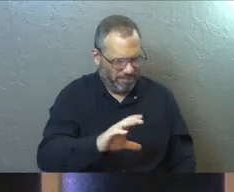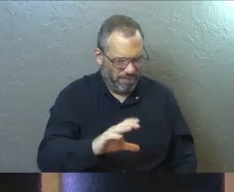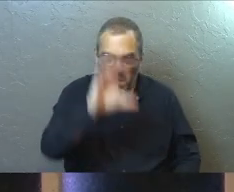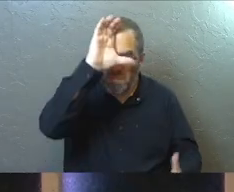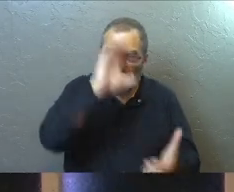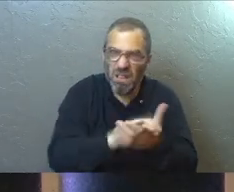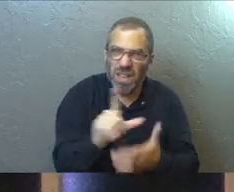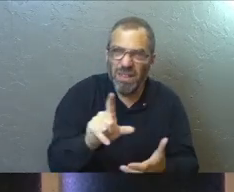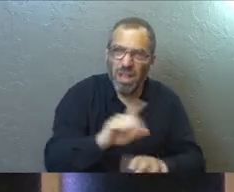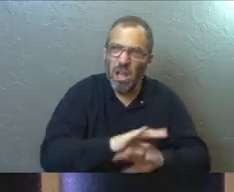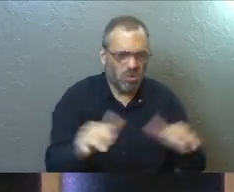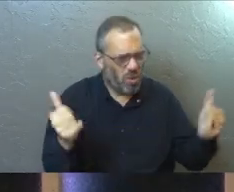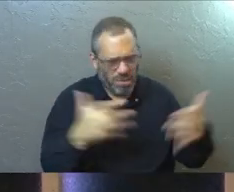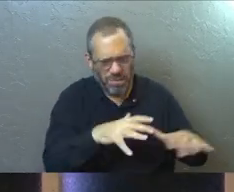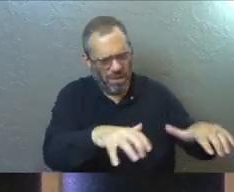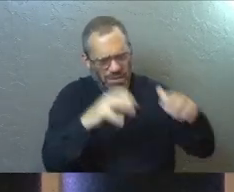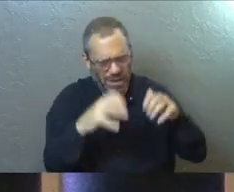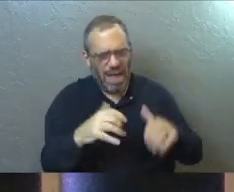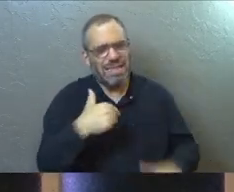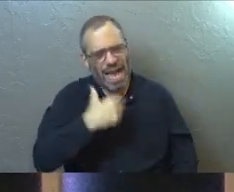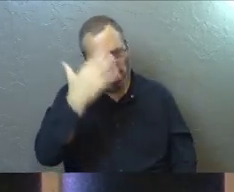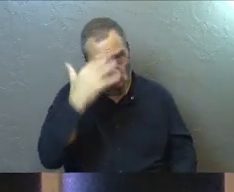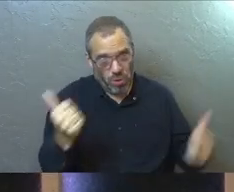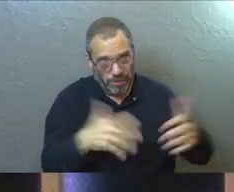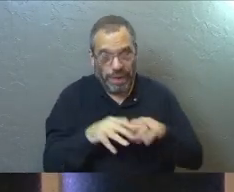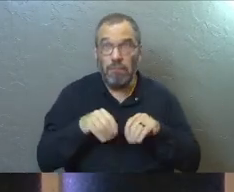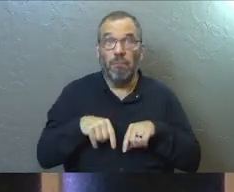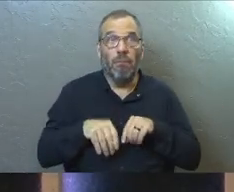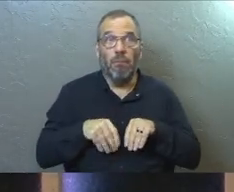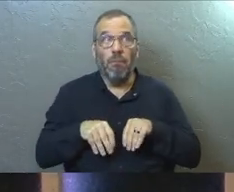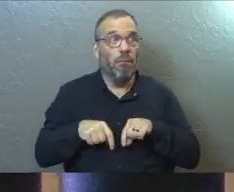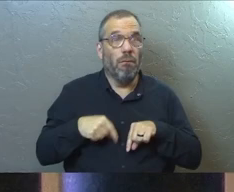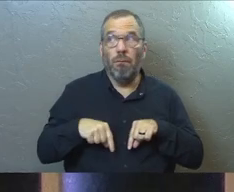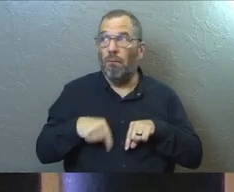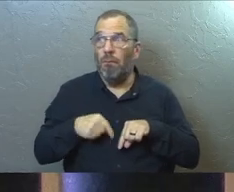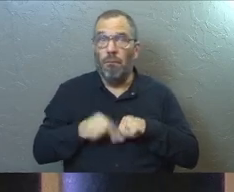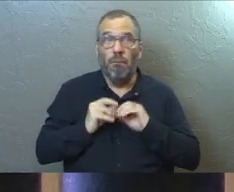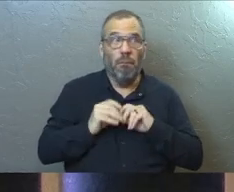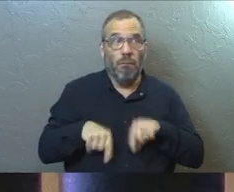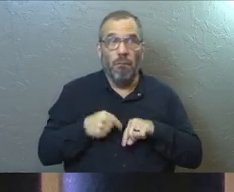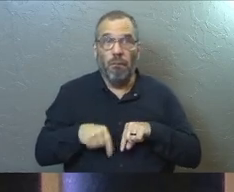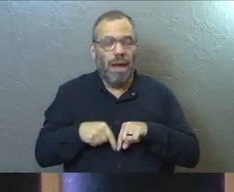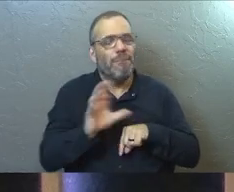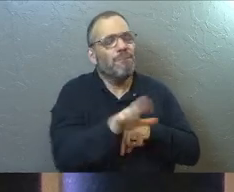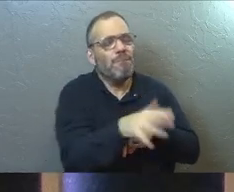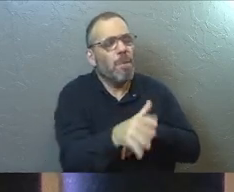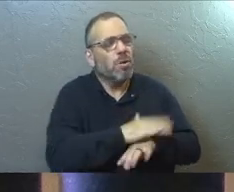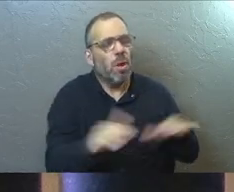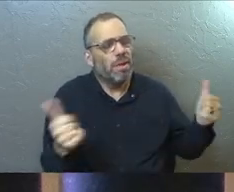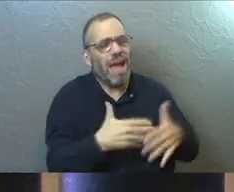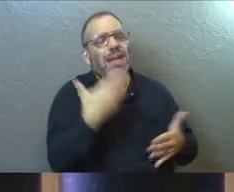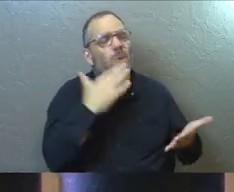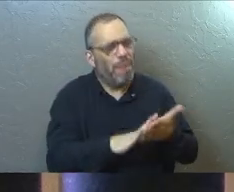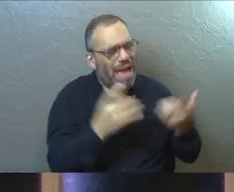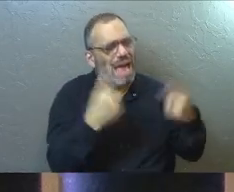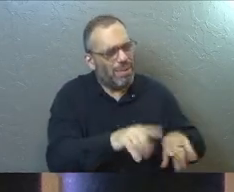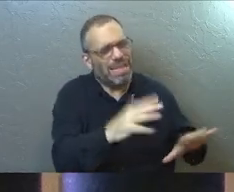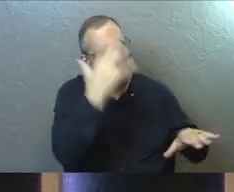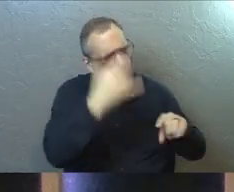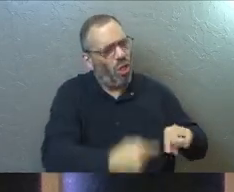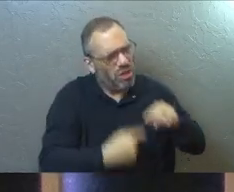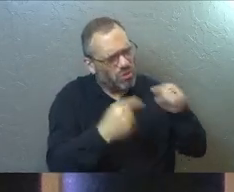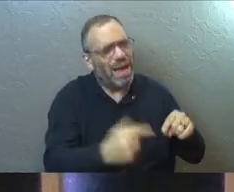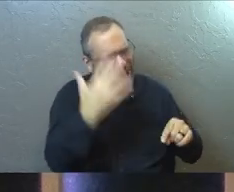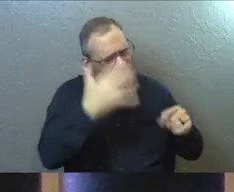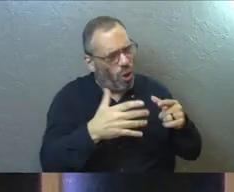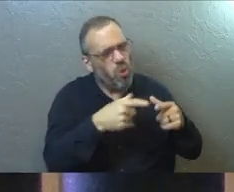that? Don't be afraid, little flock, because I know you're afraid. Don't be afraid, little flock. I know there's bad things out there. I know